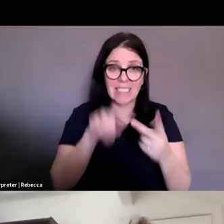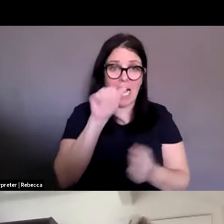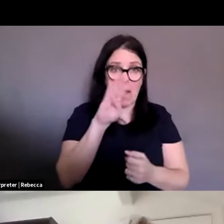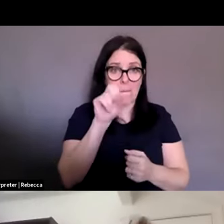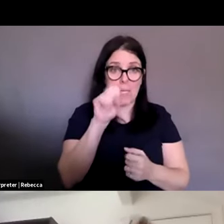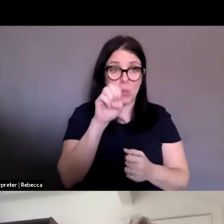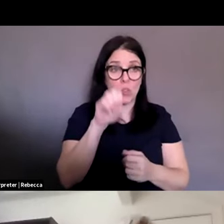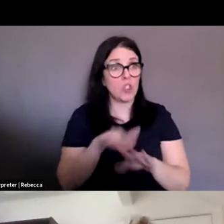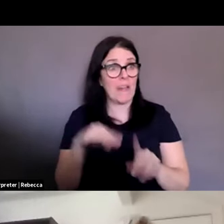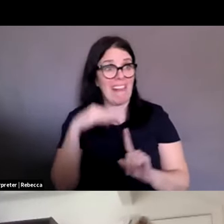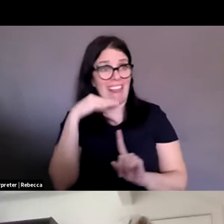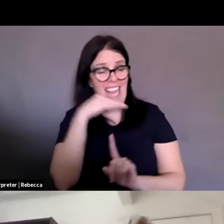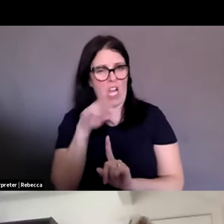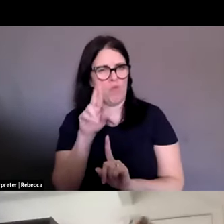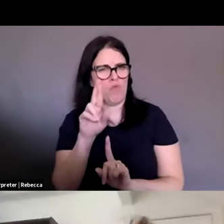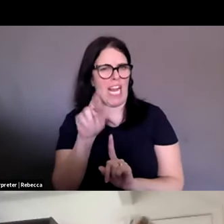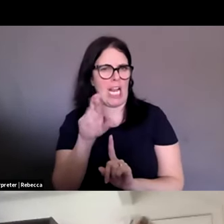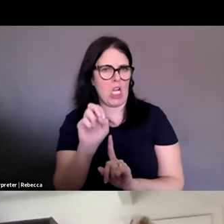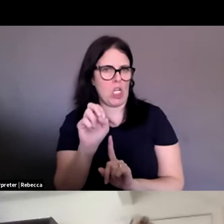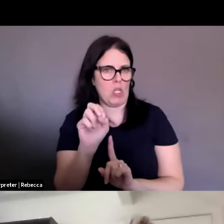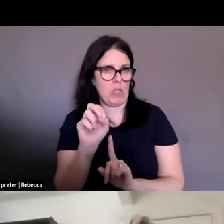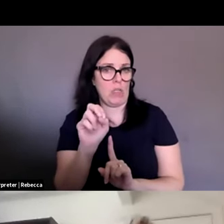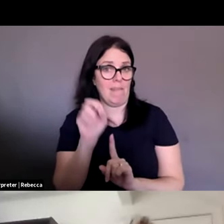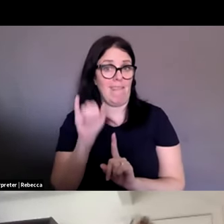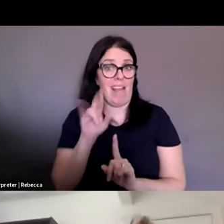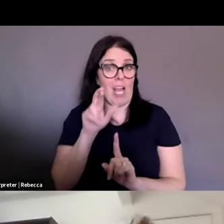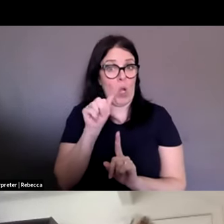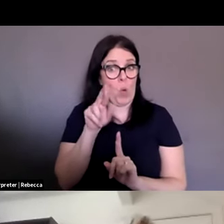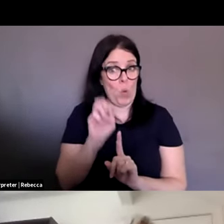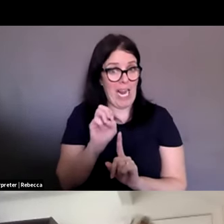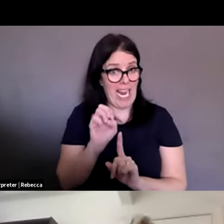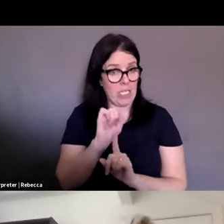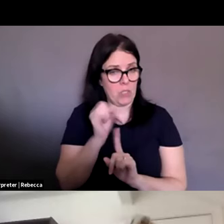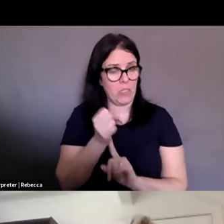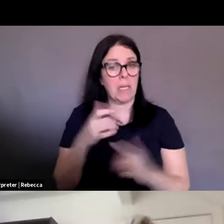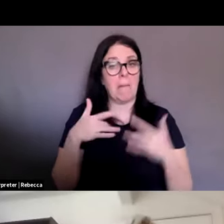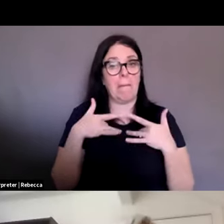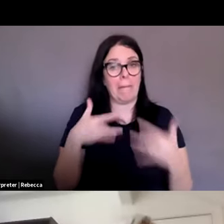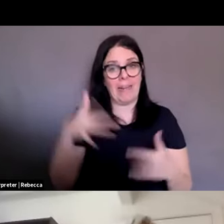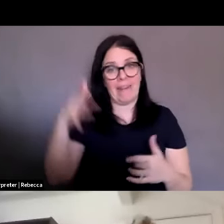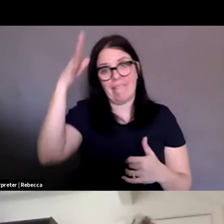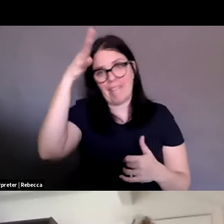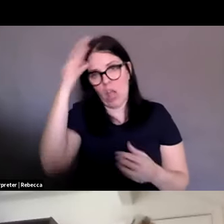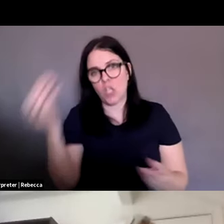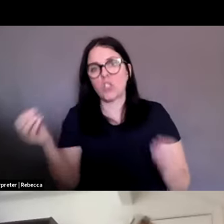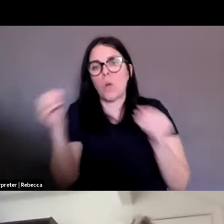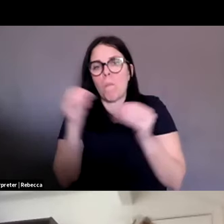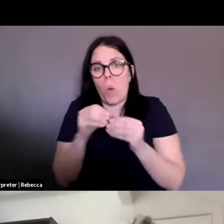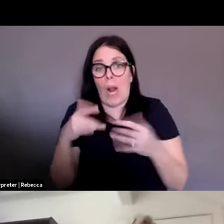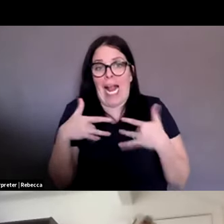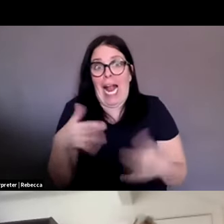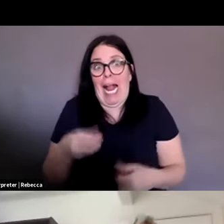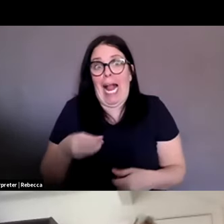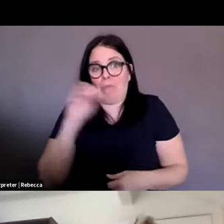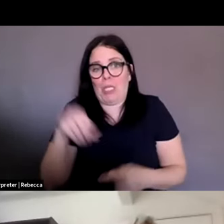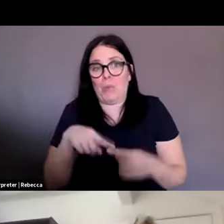when we look at those really rare cases, fathers are more likely to lie about and make false allegations than mothers and children. But I